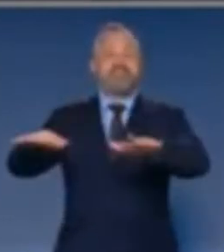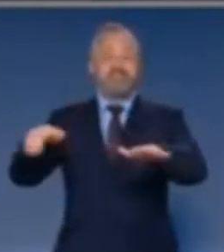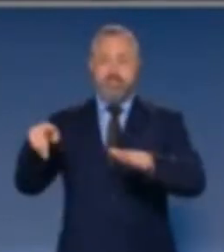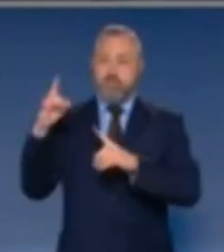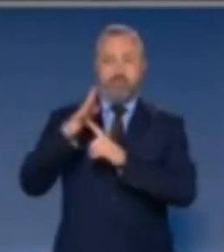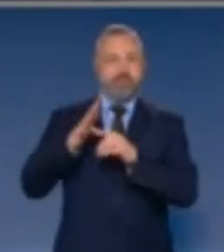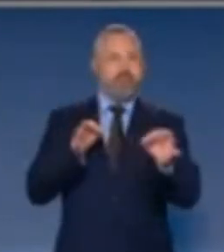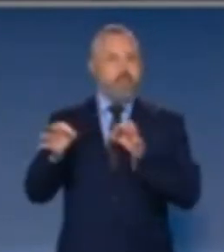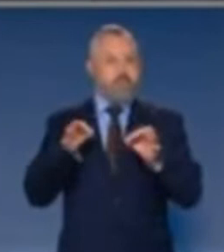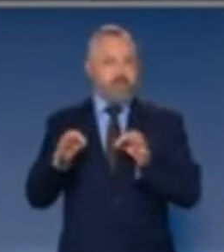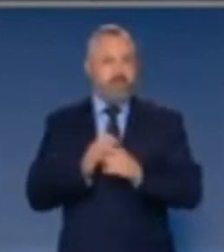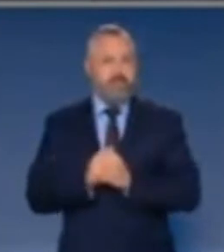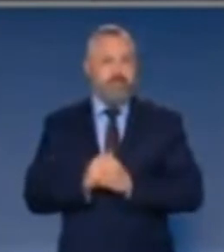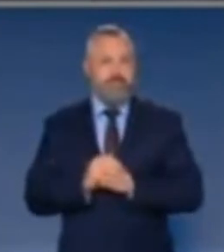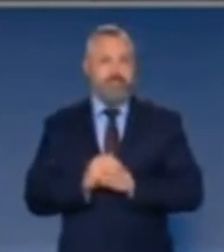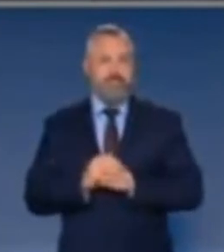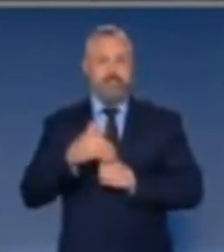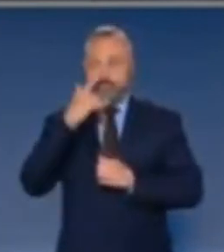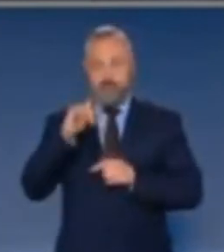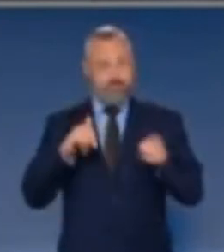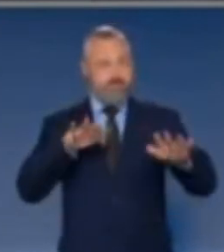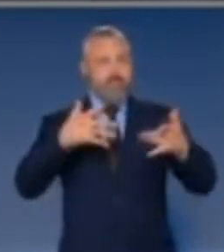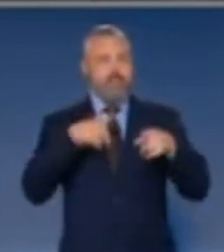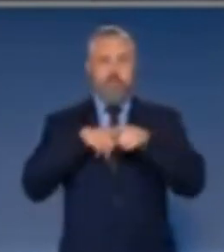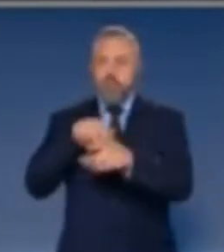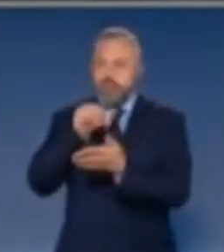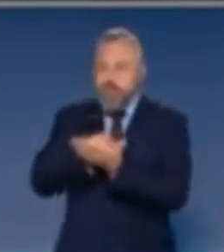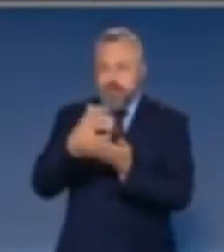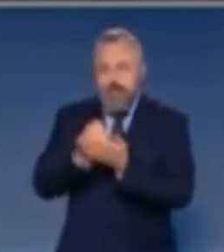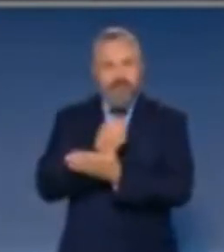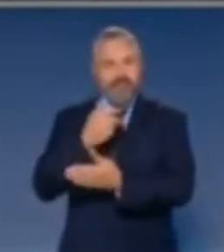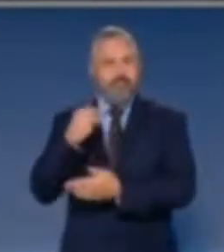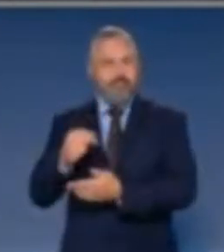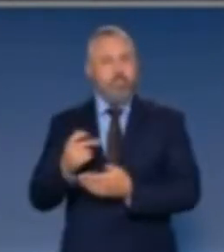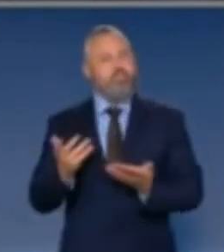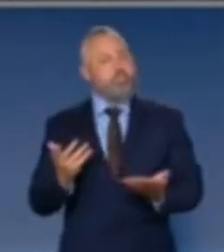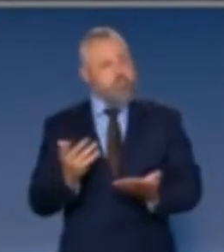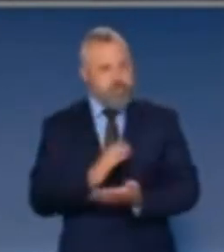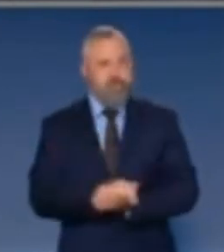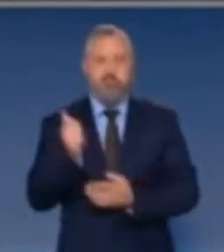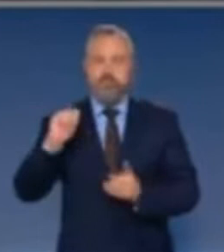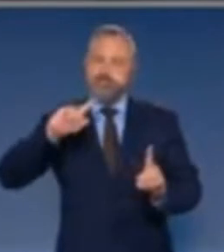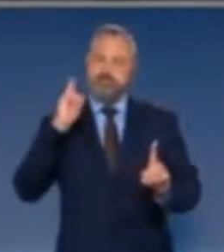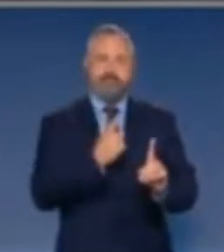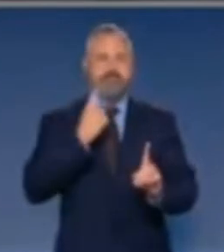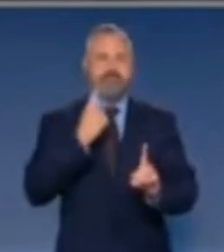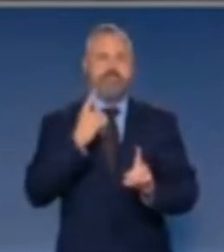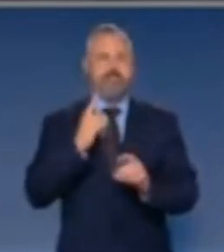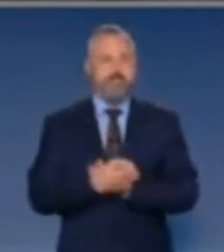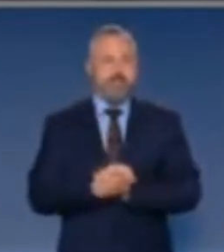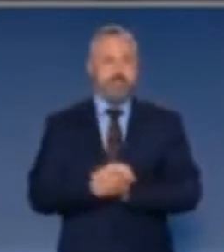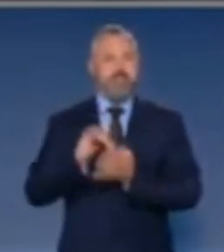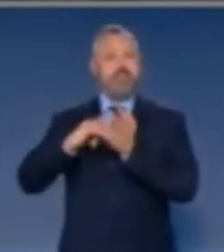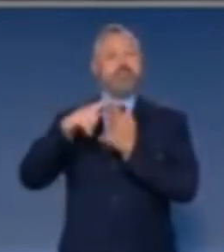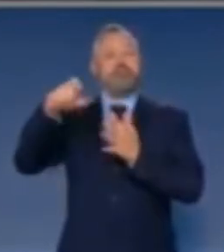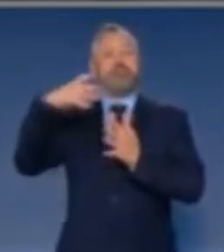safety has been unacceptable, and as the Minister has said, the company has been put on notice by the Secretary of the Department of Health that any further